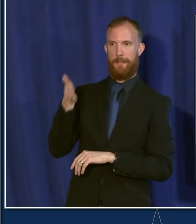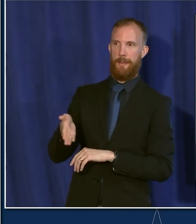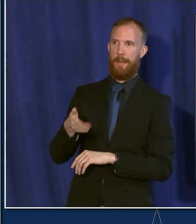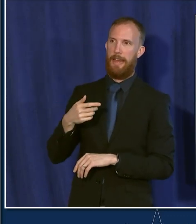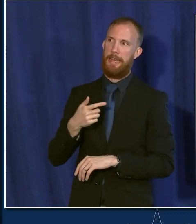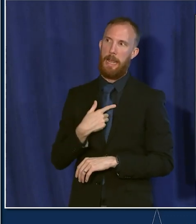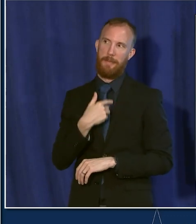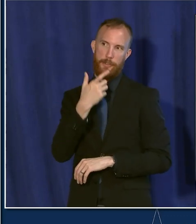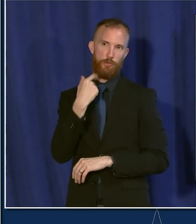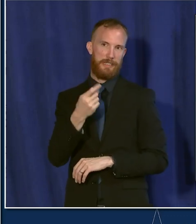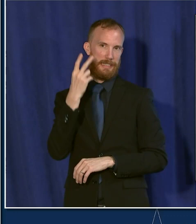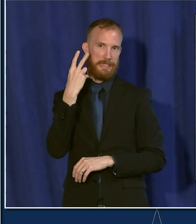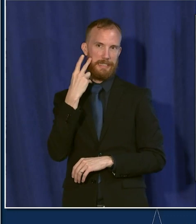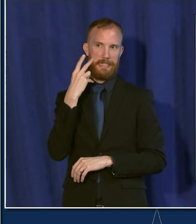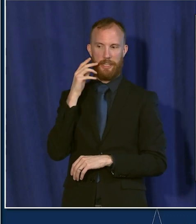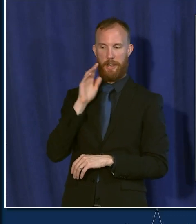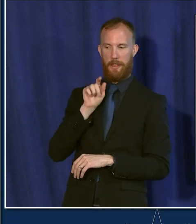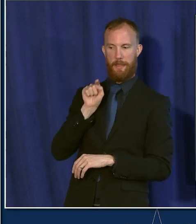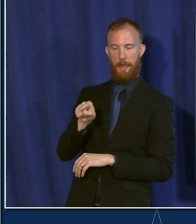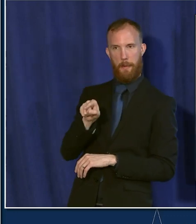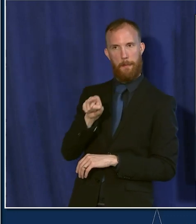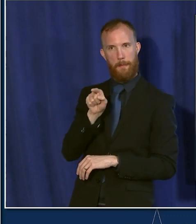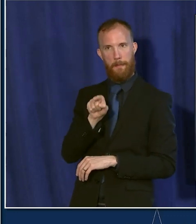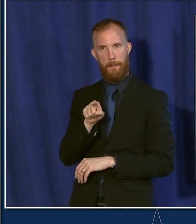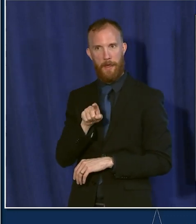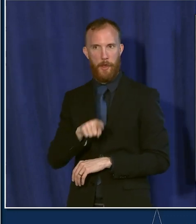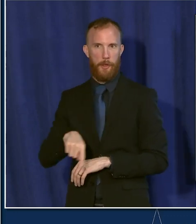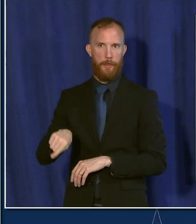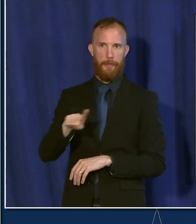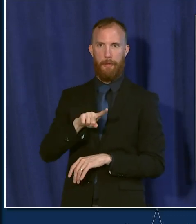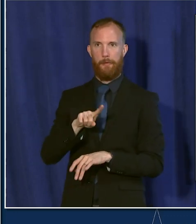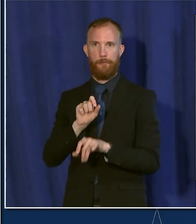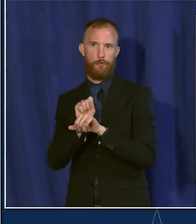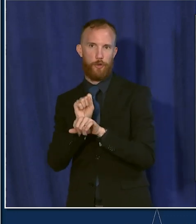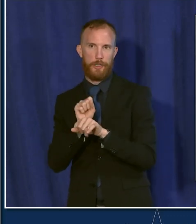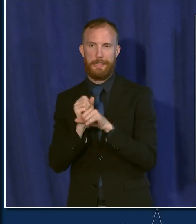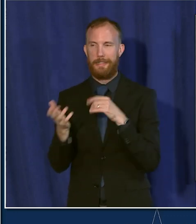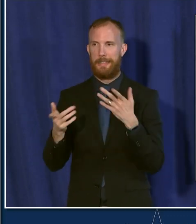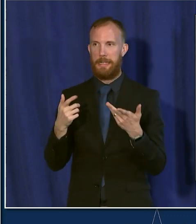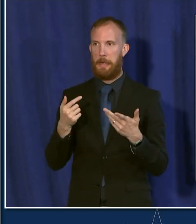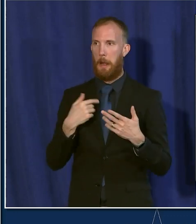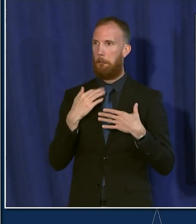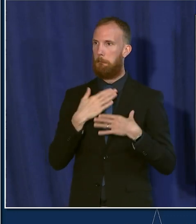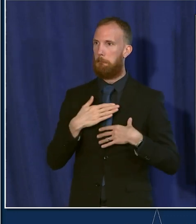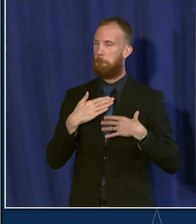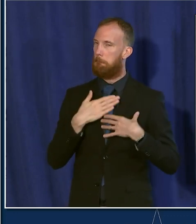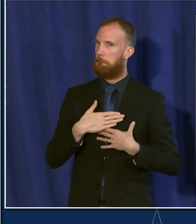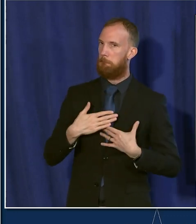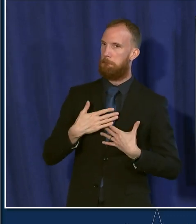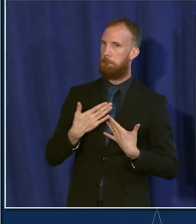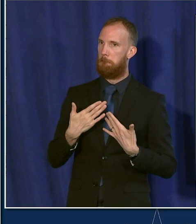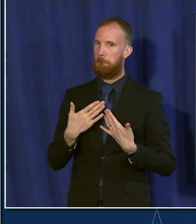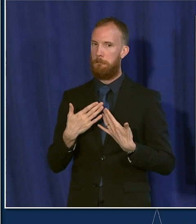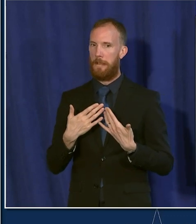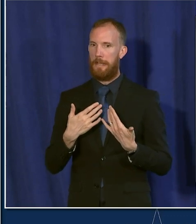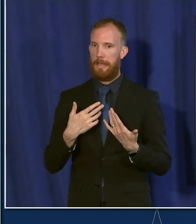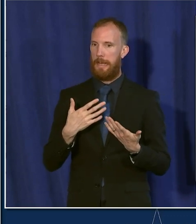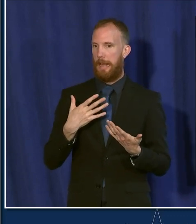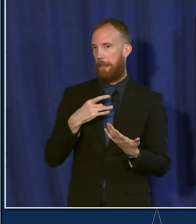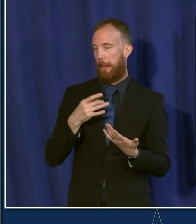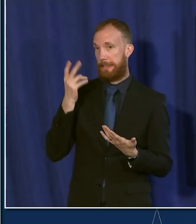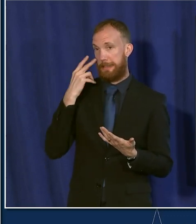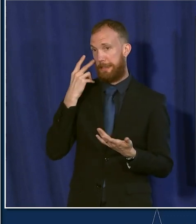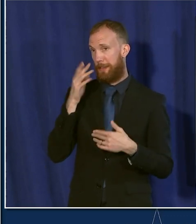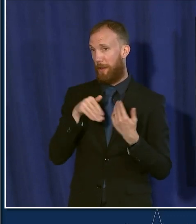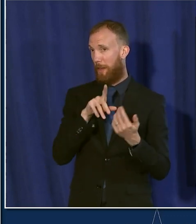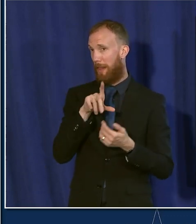seeing the work that they're doing and being part of it. Certainly, I have been pleased with the Lolla capacity. If I